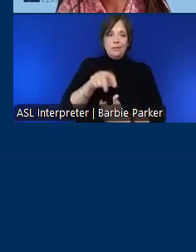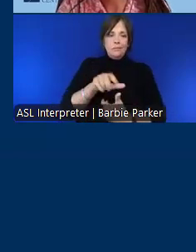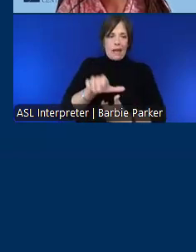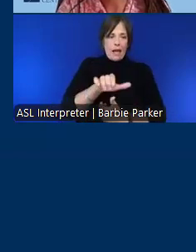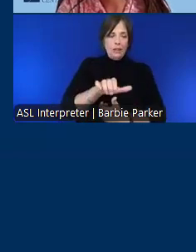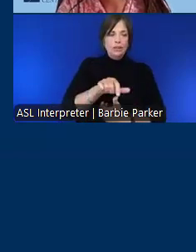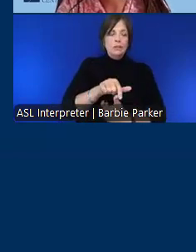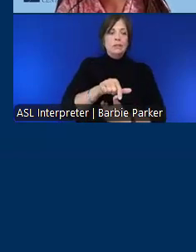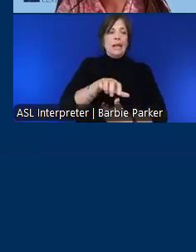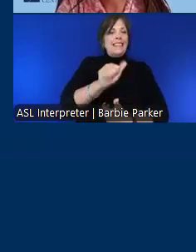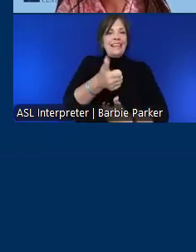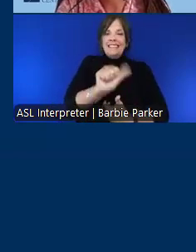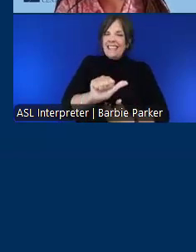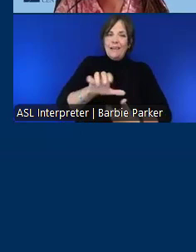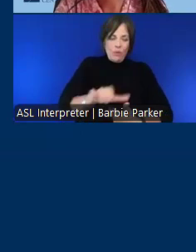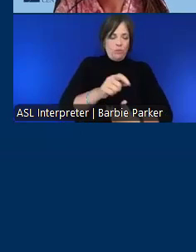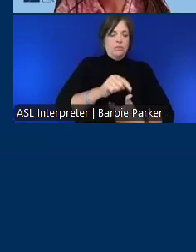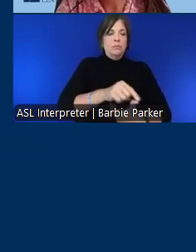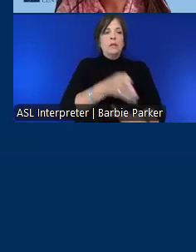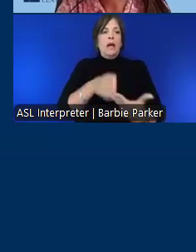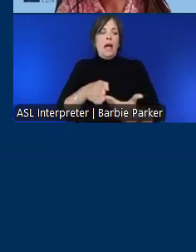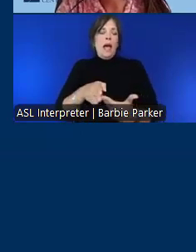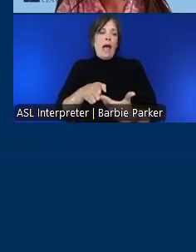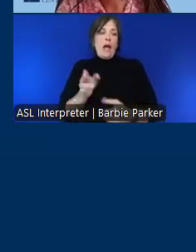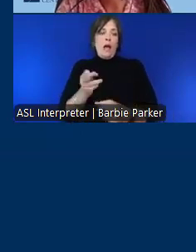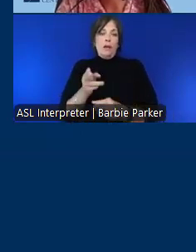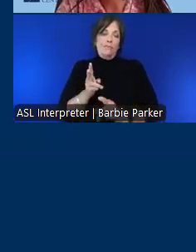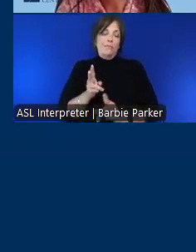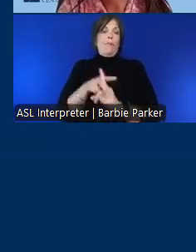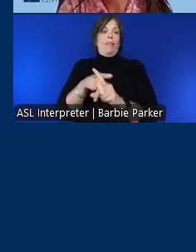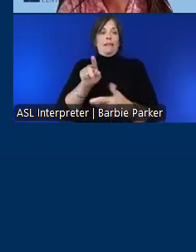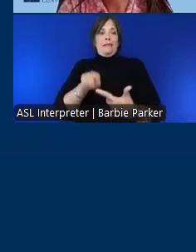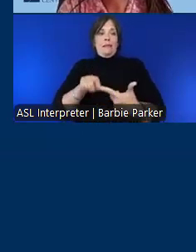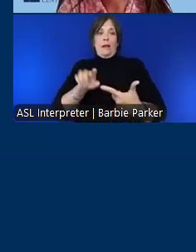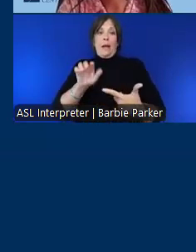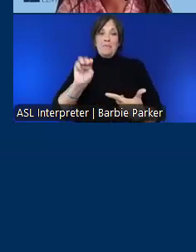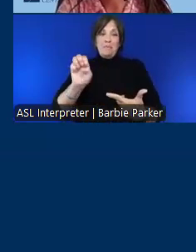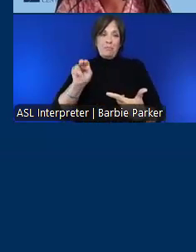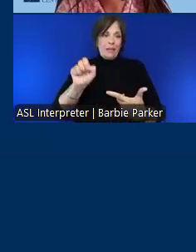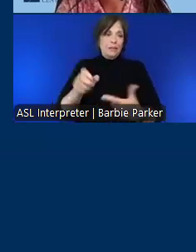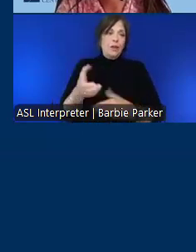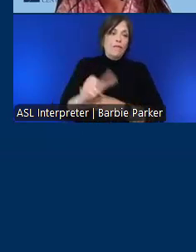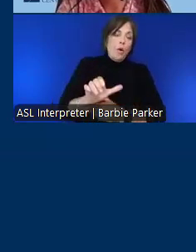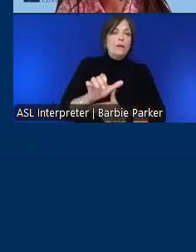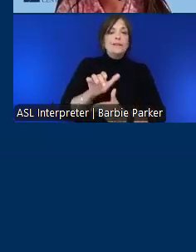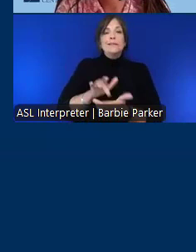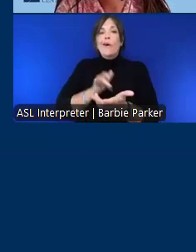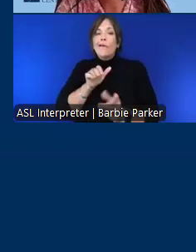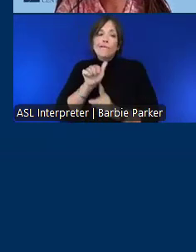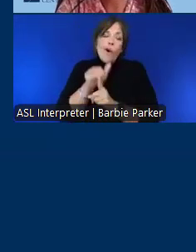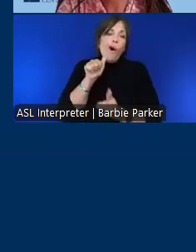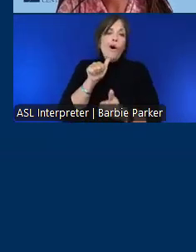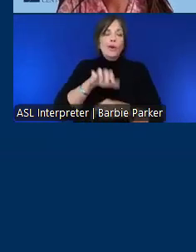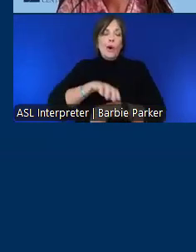means of force, fraud, or coercion for the purpose of compelling a potential victim to engage in commercial